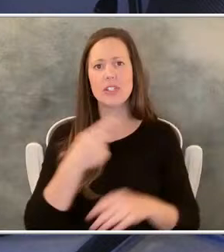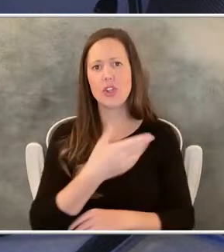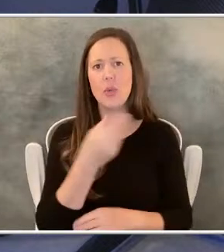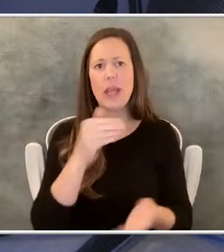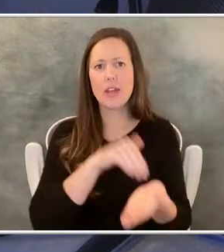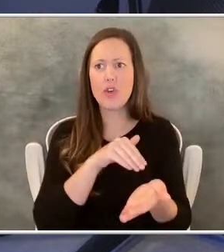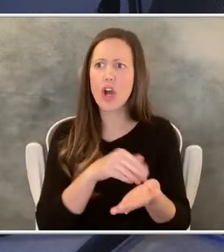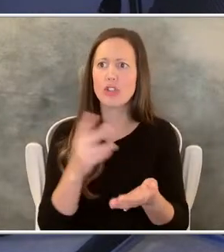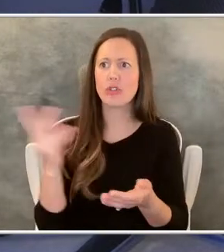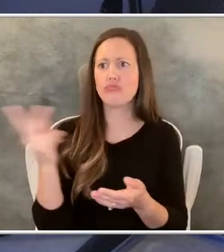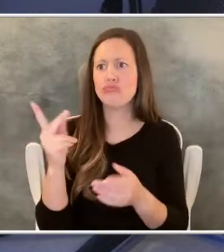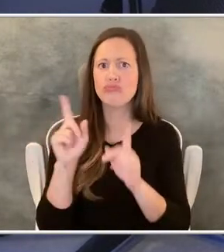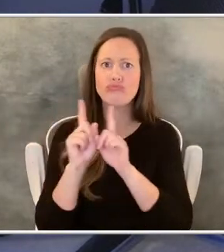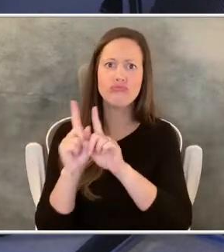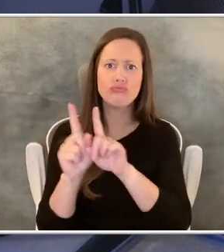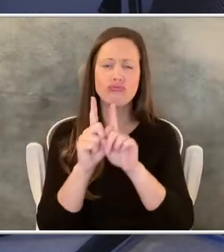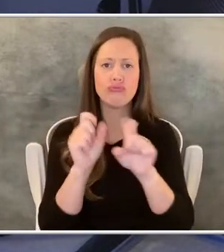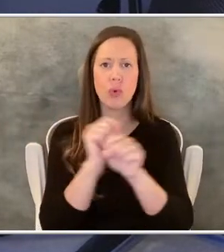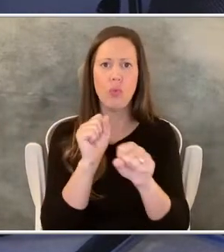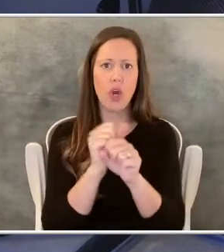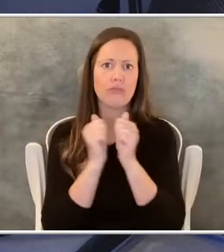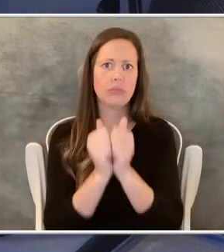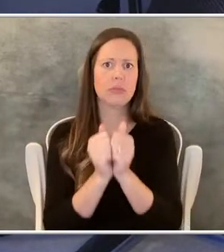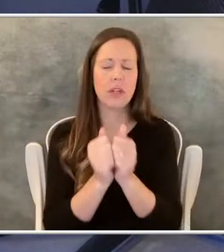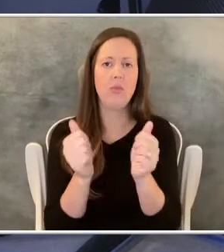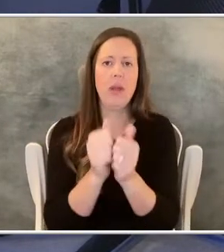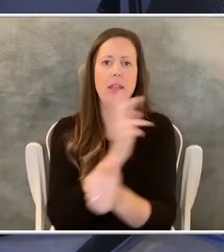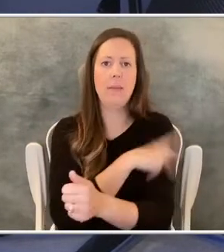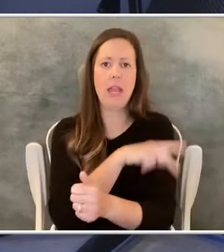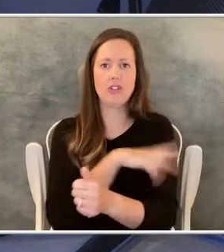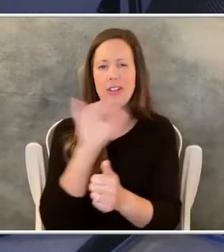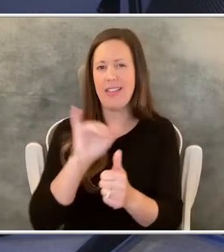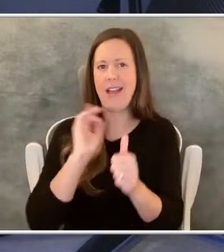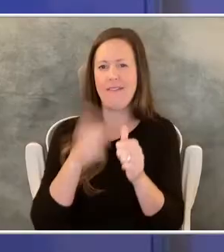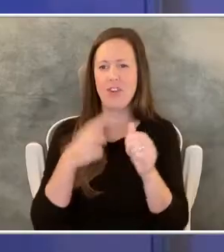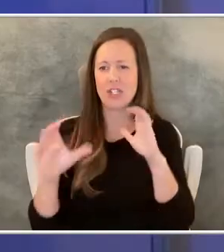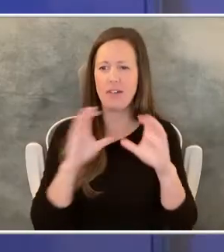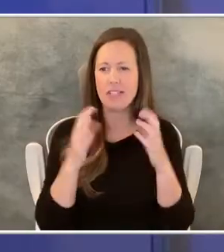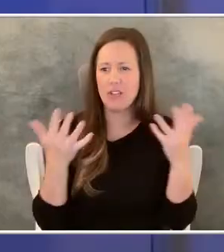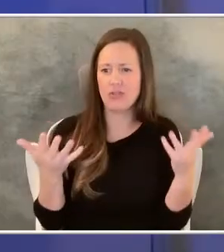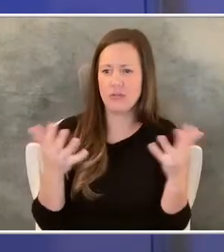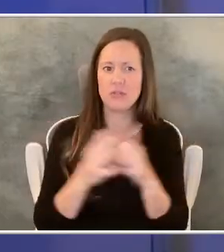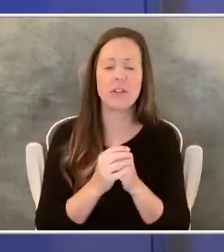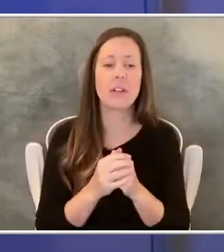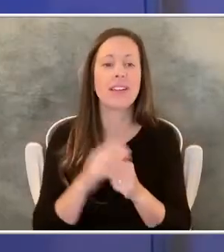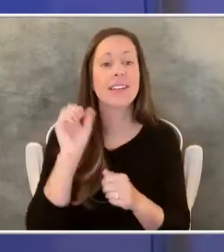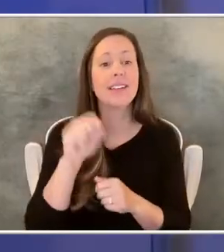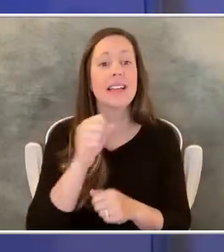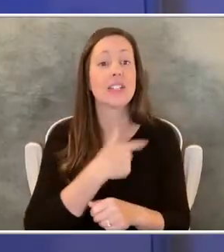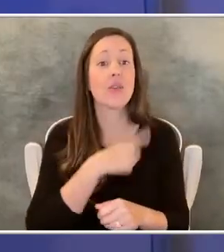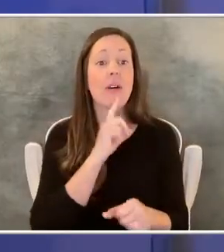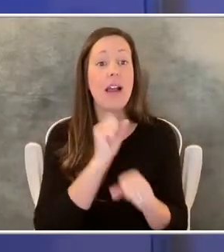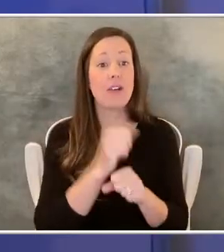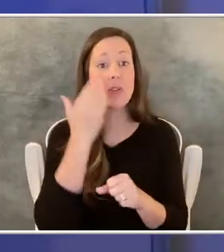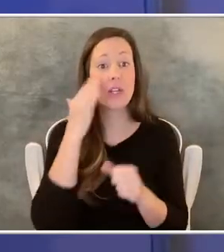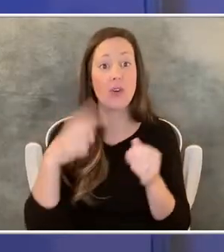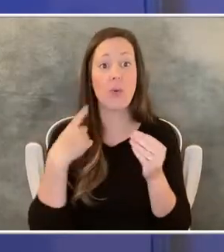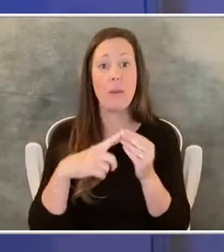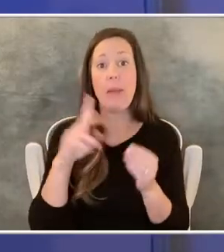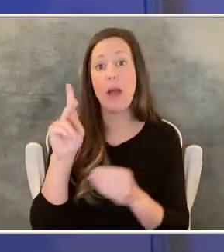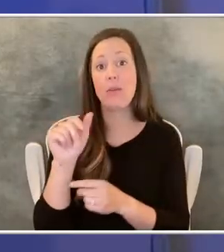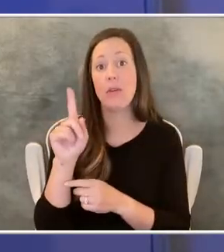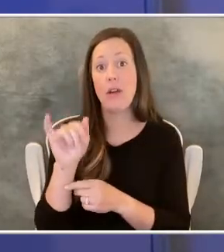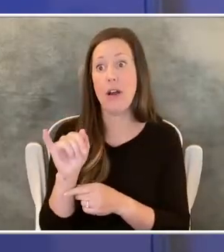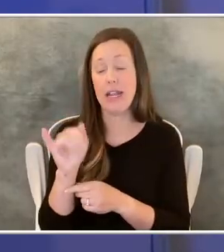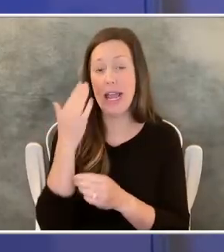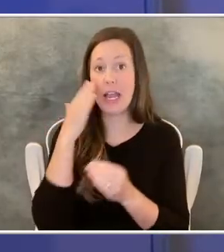very closely together with patients. What is that initial conversation like? So I actually knew about Kari way before she knew about me. So